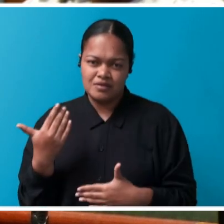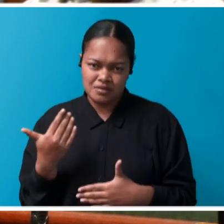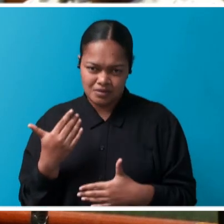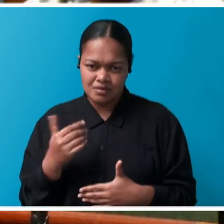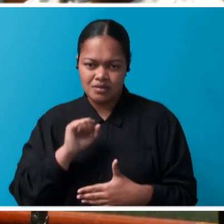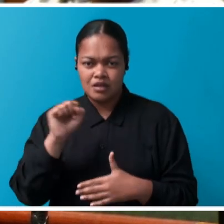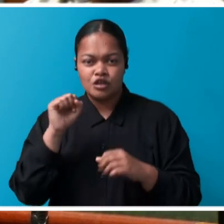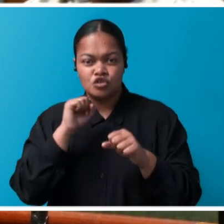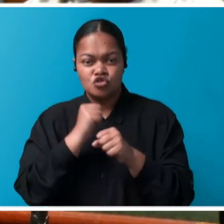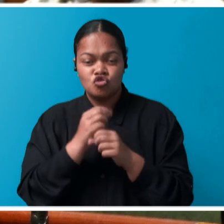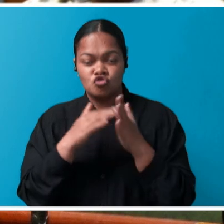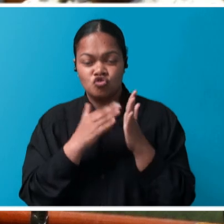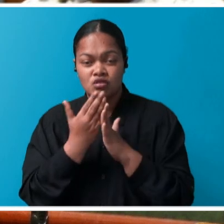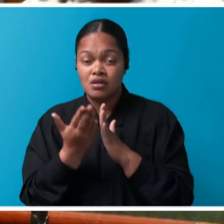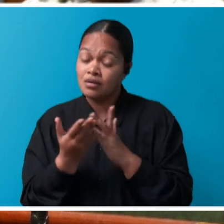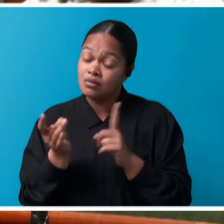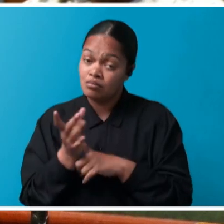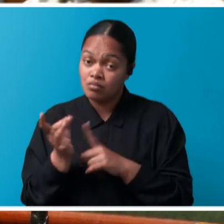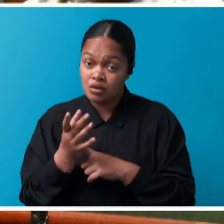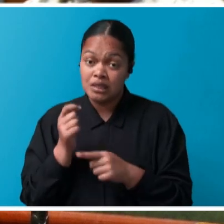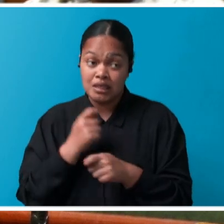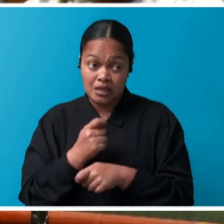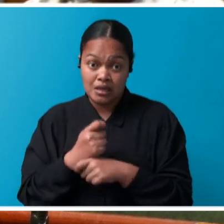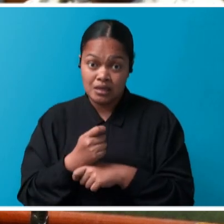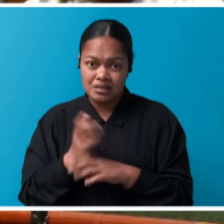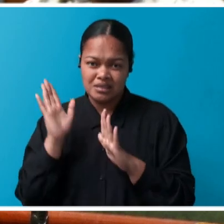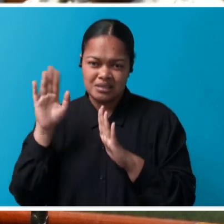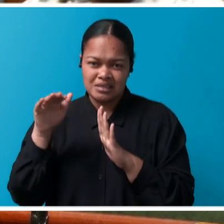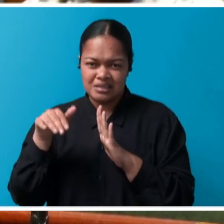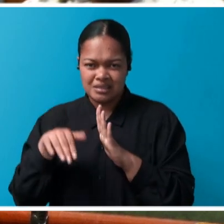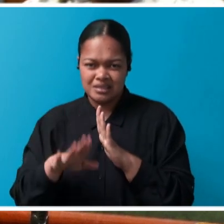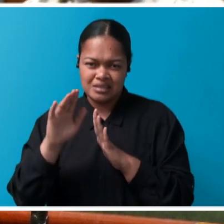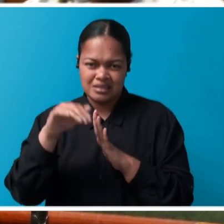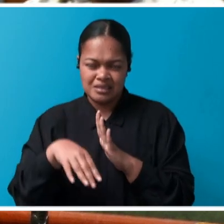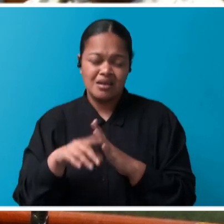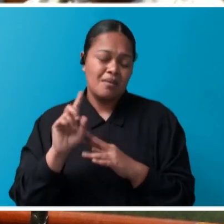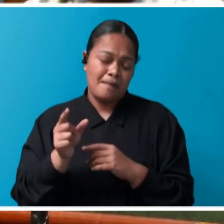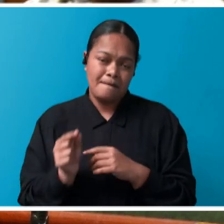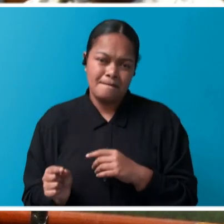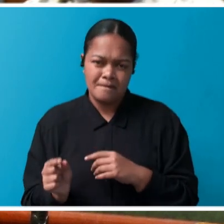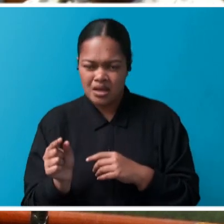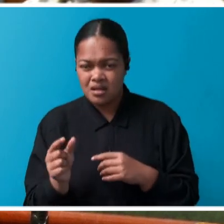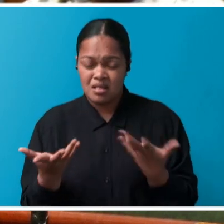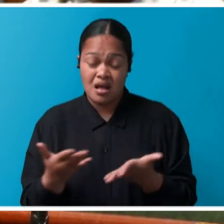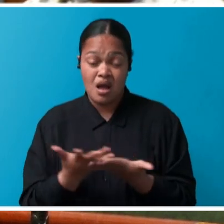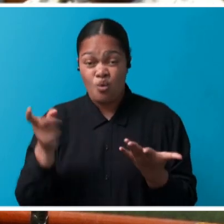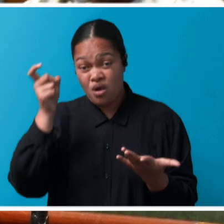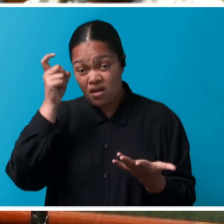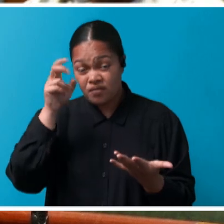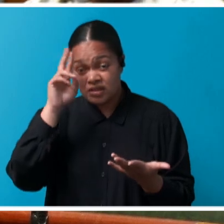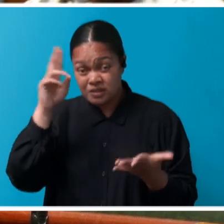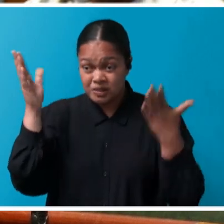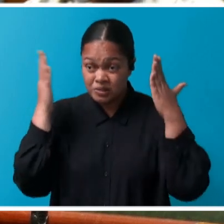agenda is ambitious, the task is daunting, and the path will not be easy. However, Mr.